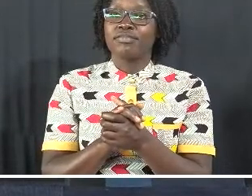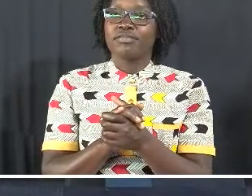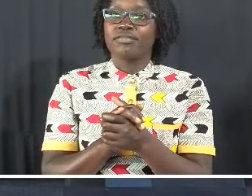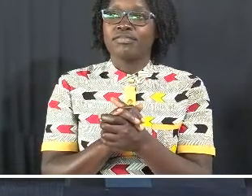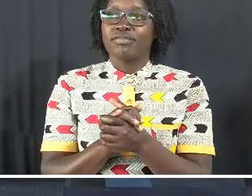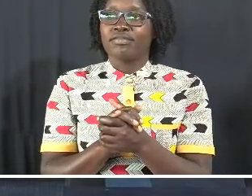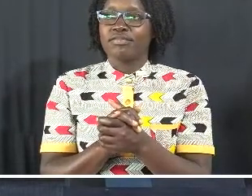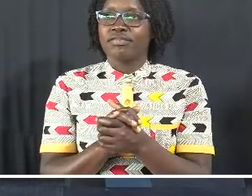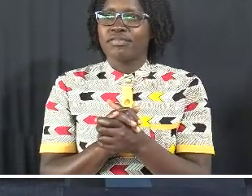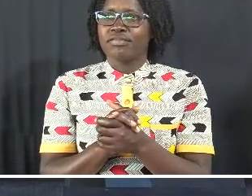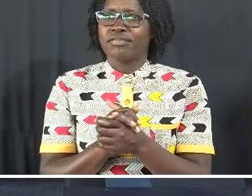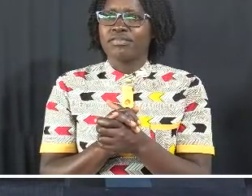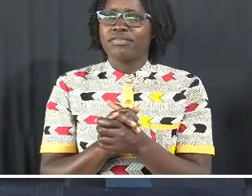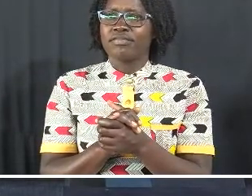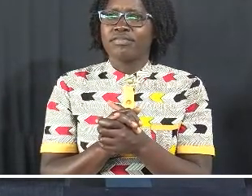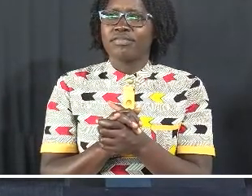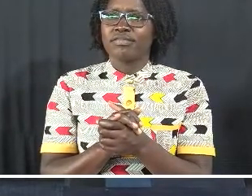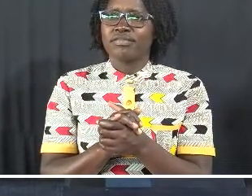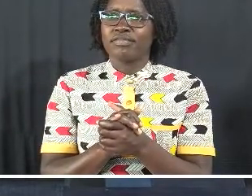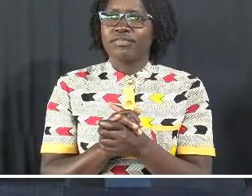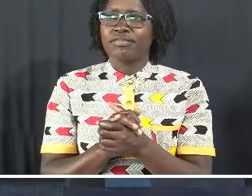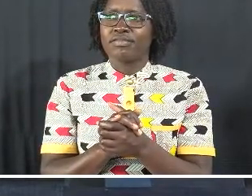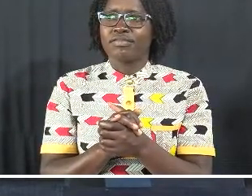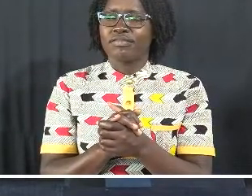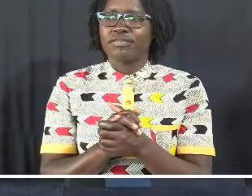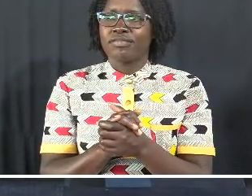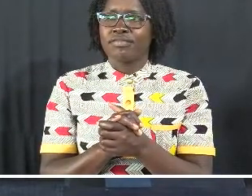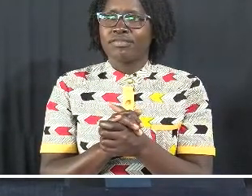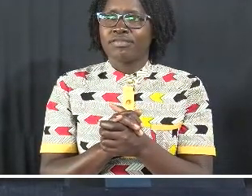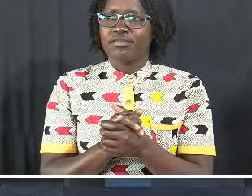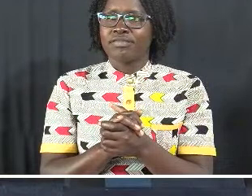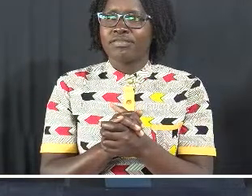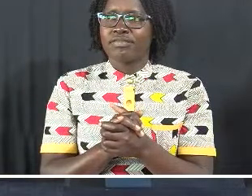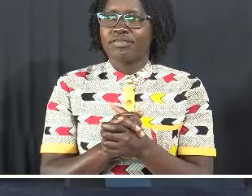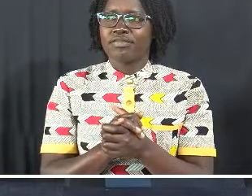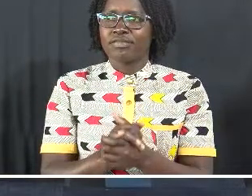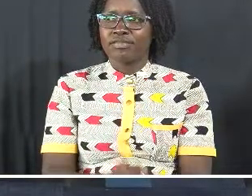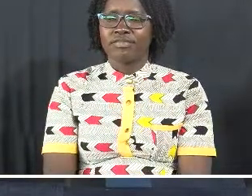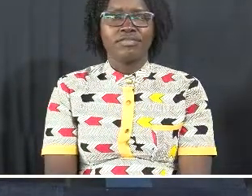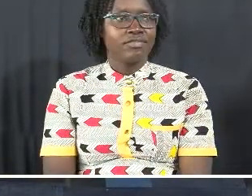done. What number was it? The coming king is at the door.